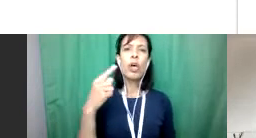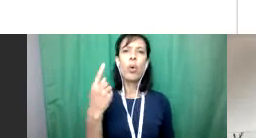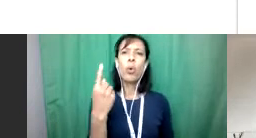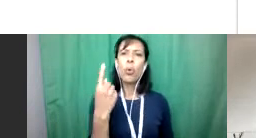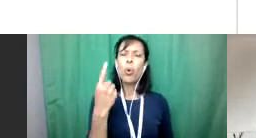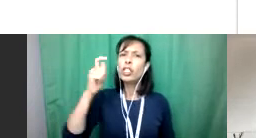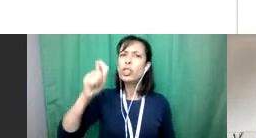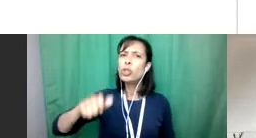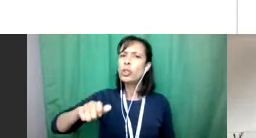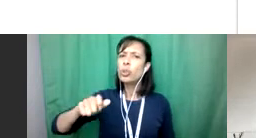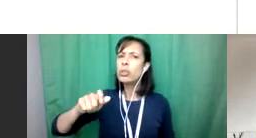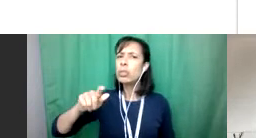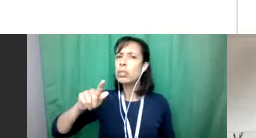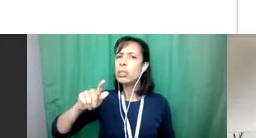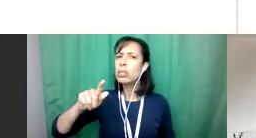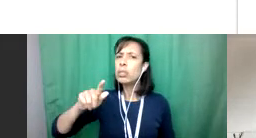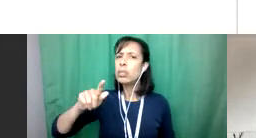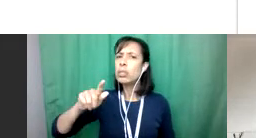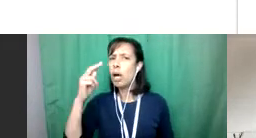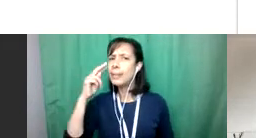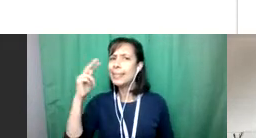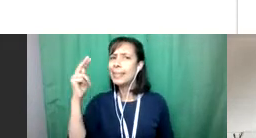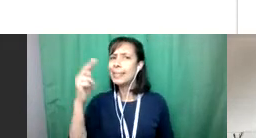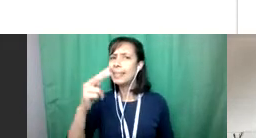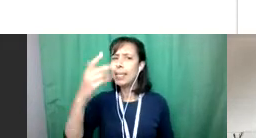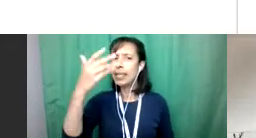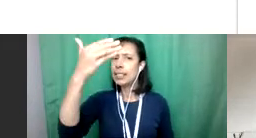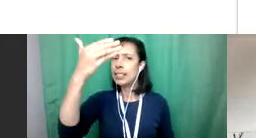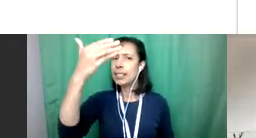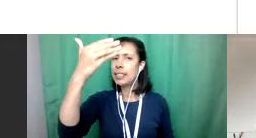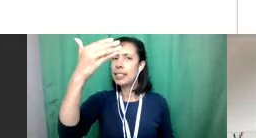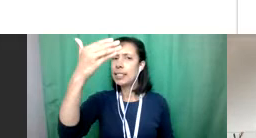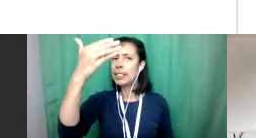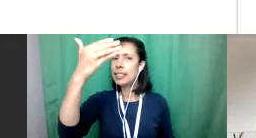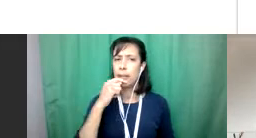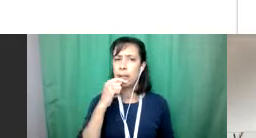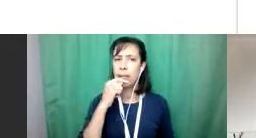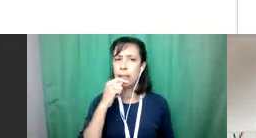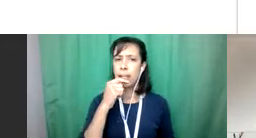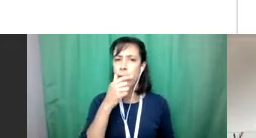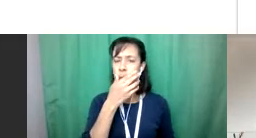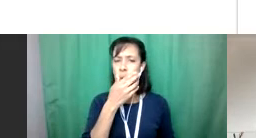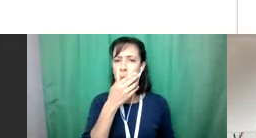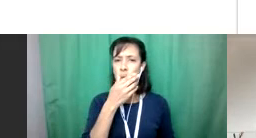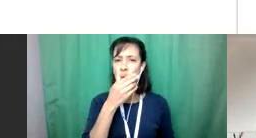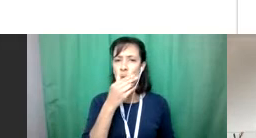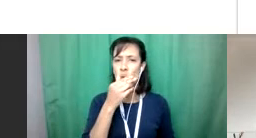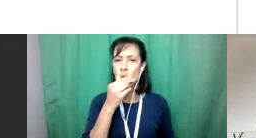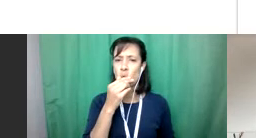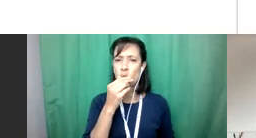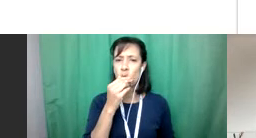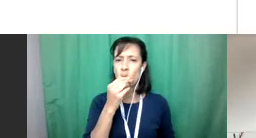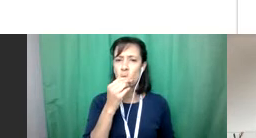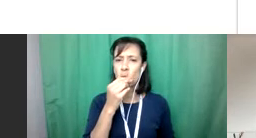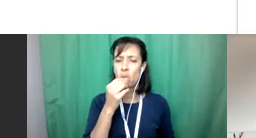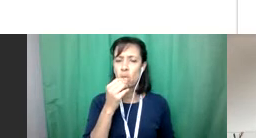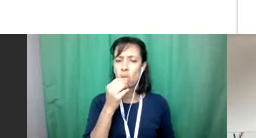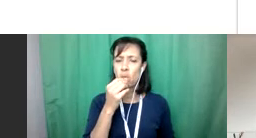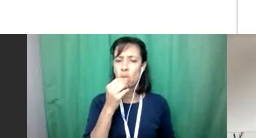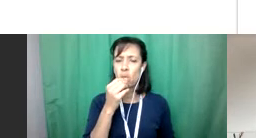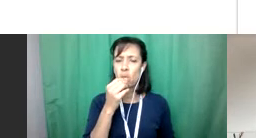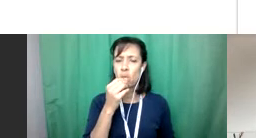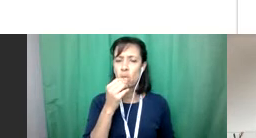can suggest anything, because I don't know, because I can see it. It may be running slow, that's all. I'm not sure. It might just